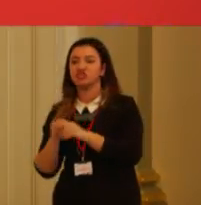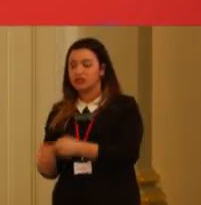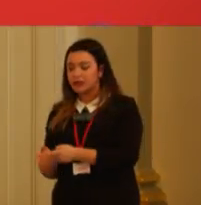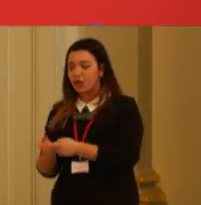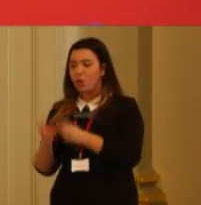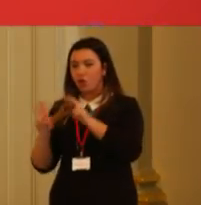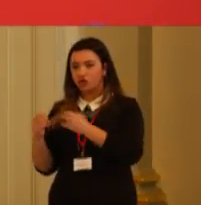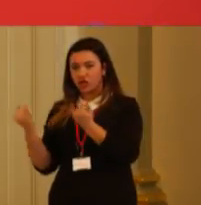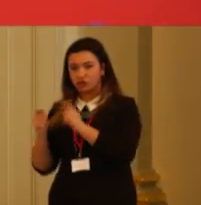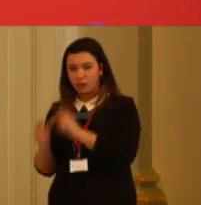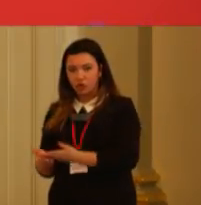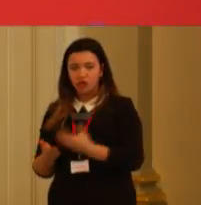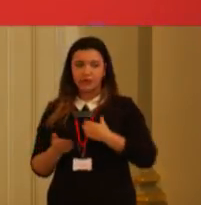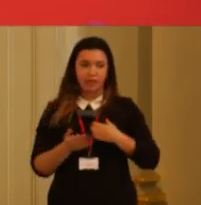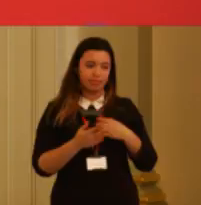Turkey and